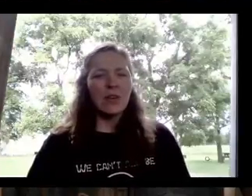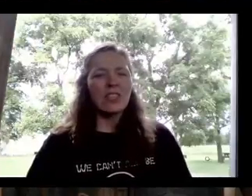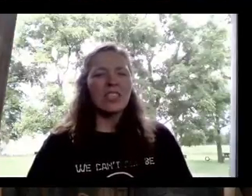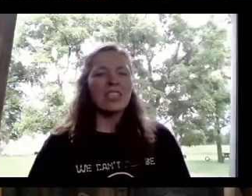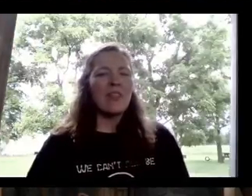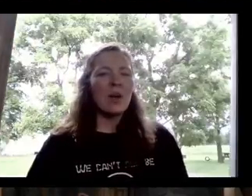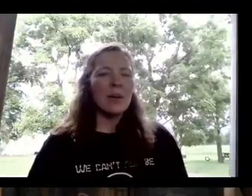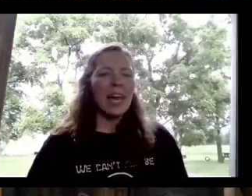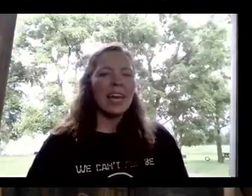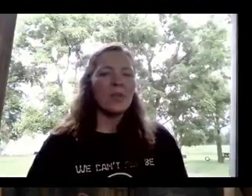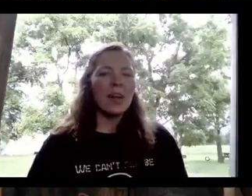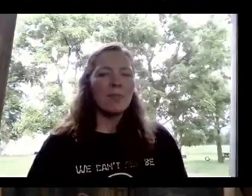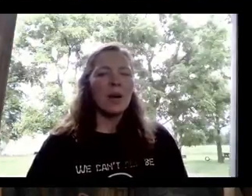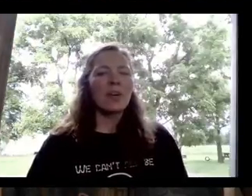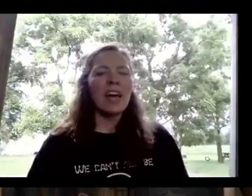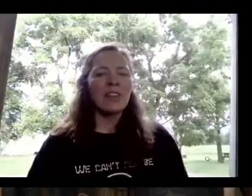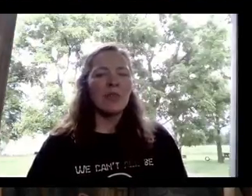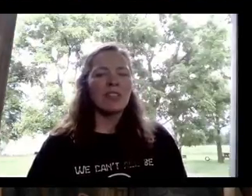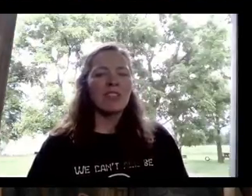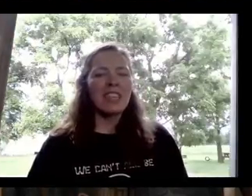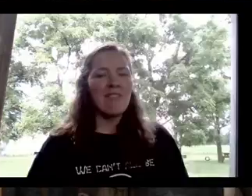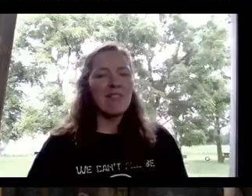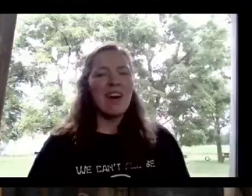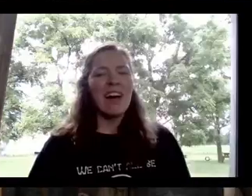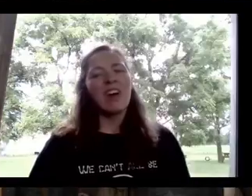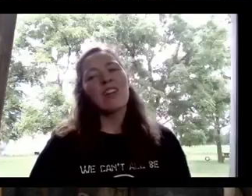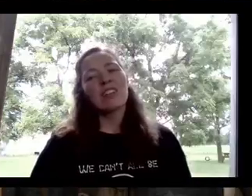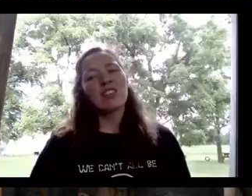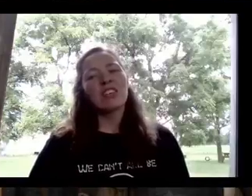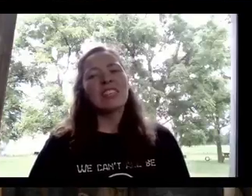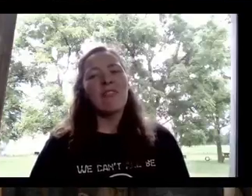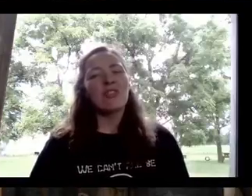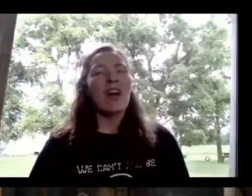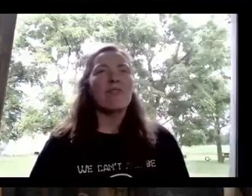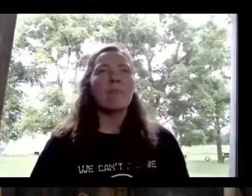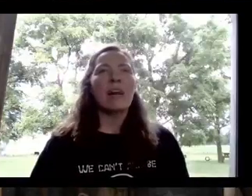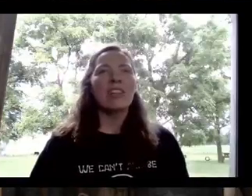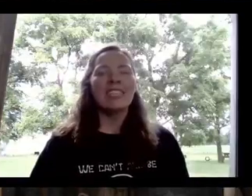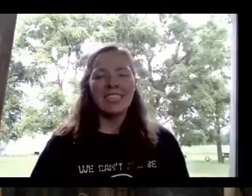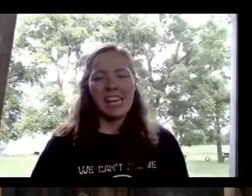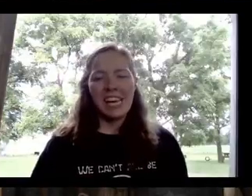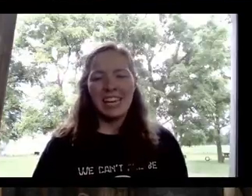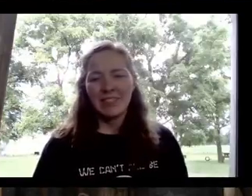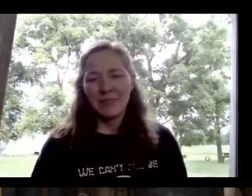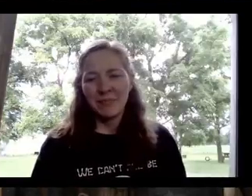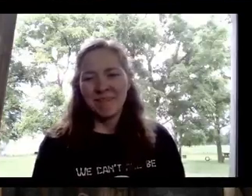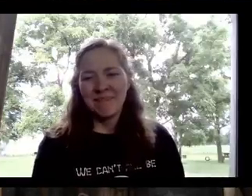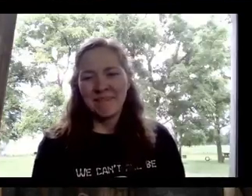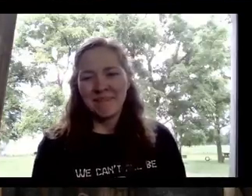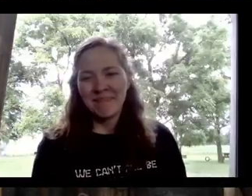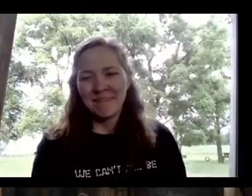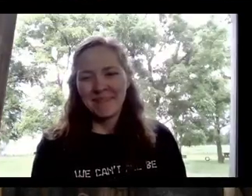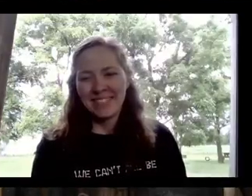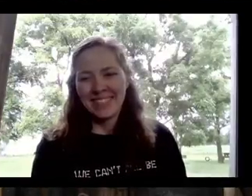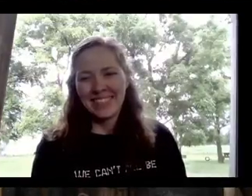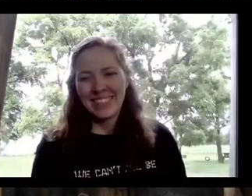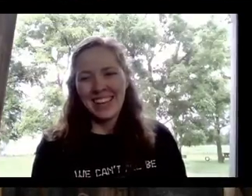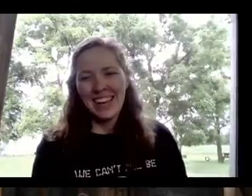Coffee Scorch says, found me a hand crank blower like yours for $75. Just have to drive to Maryland to get it.